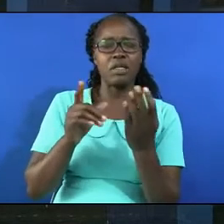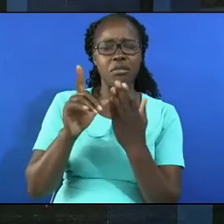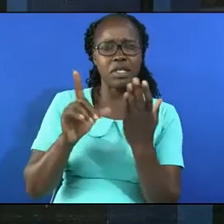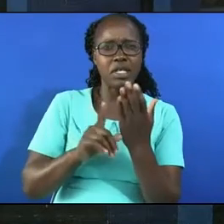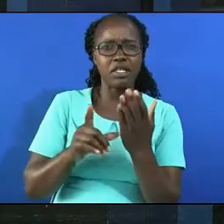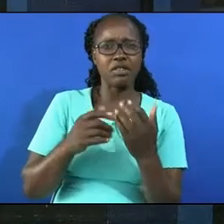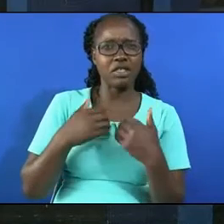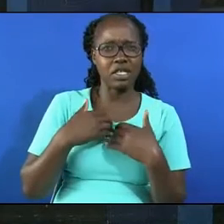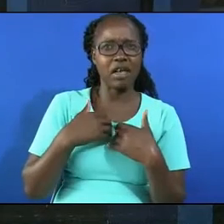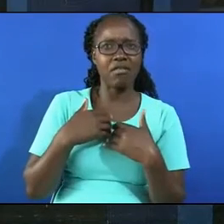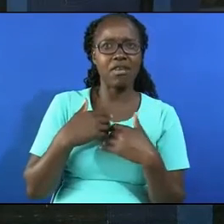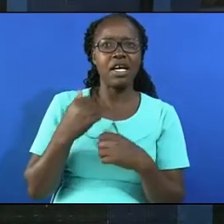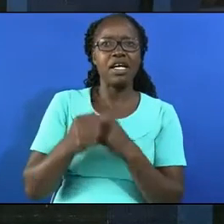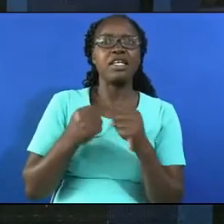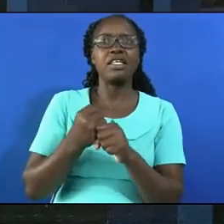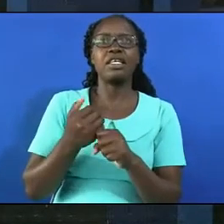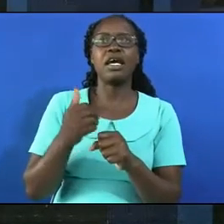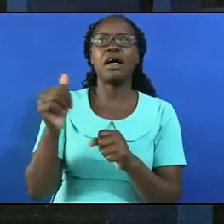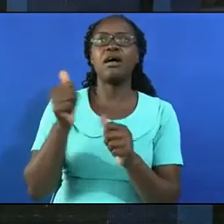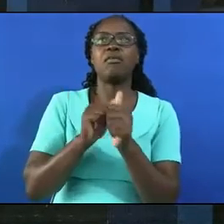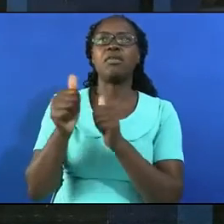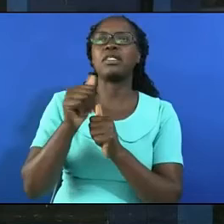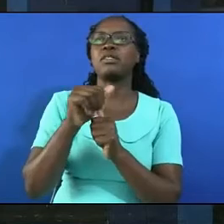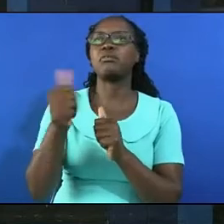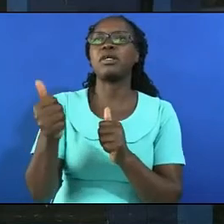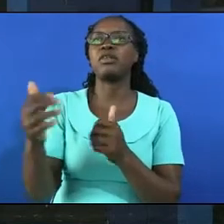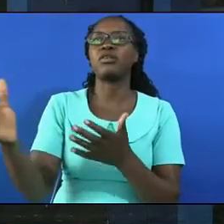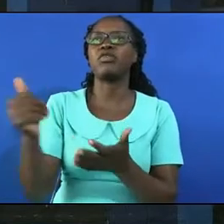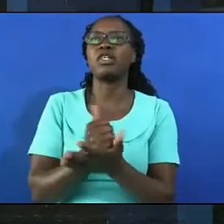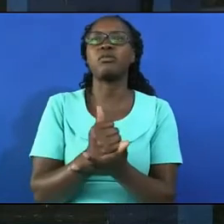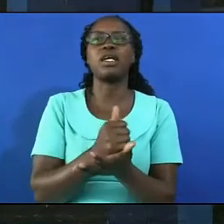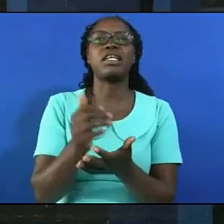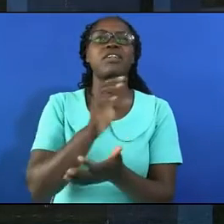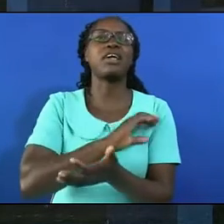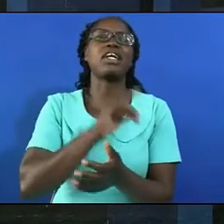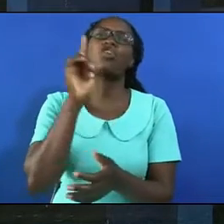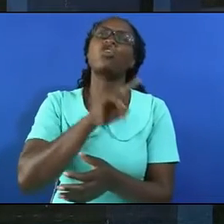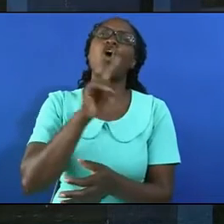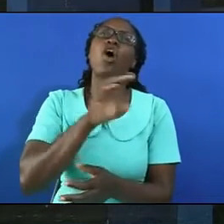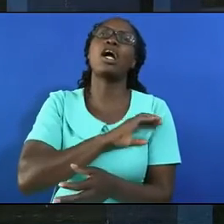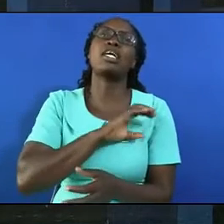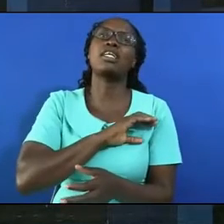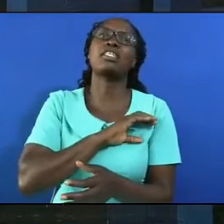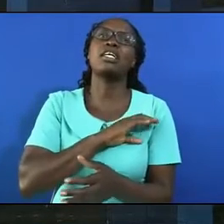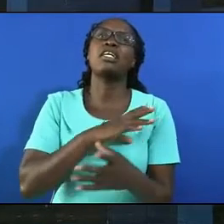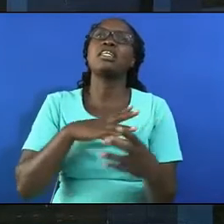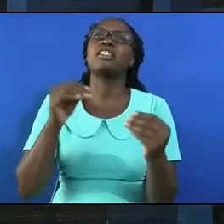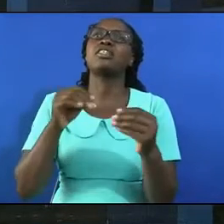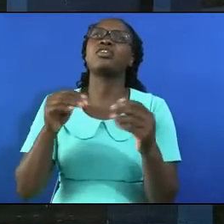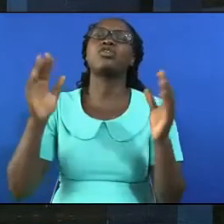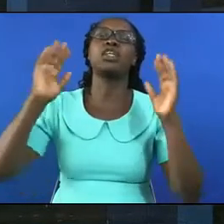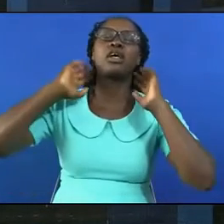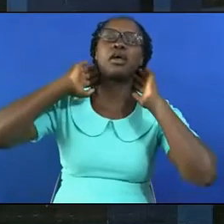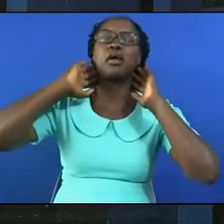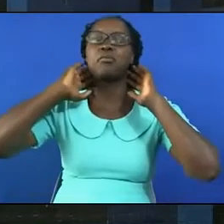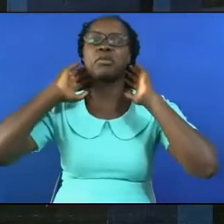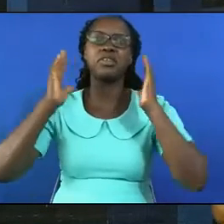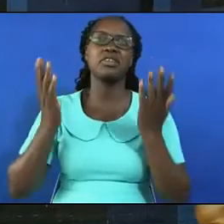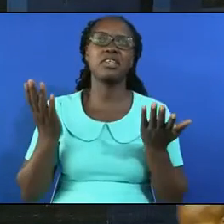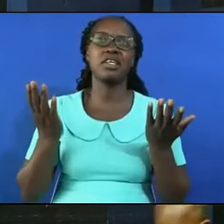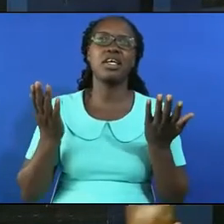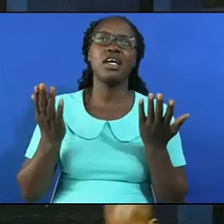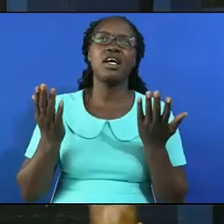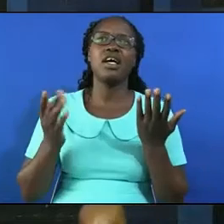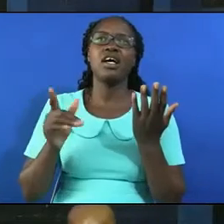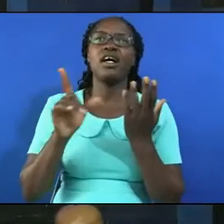And hardly a year has gone by, you have adopted another character, wrong character, taking you to the ditch. How